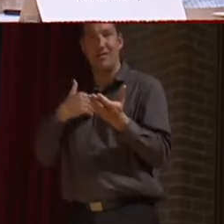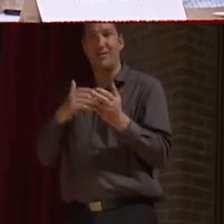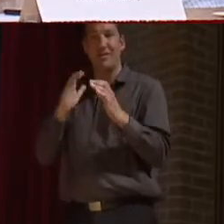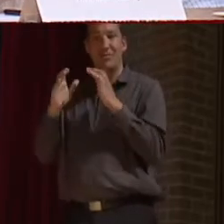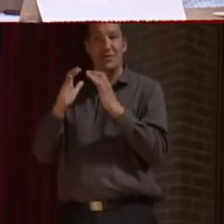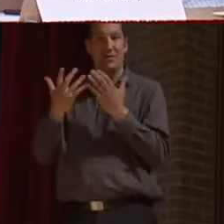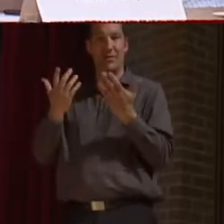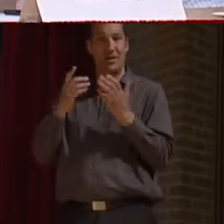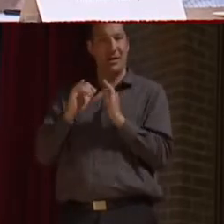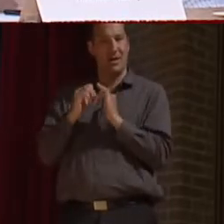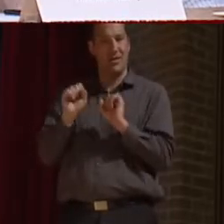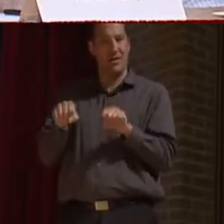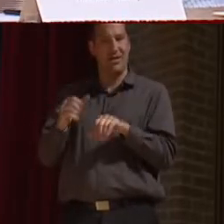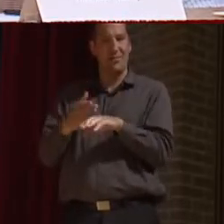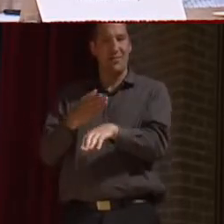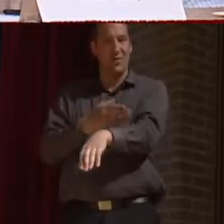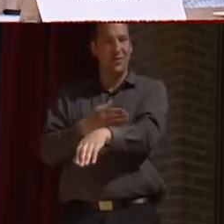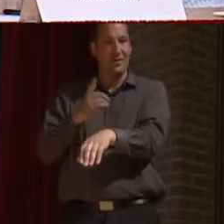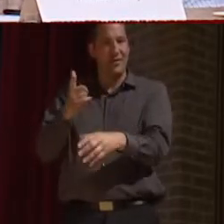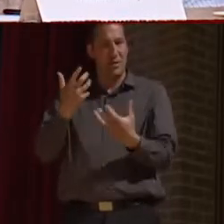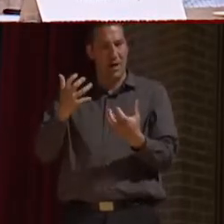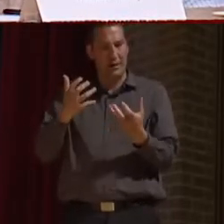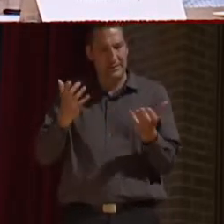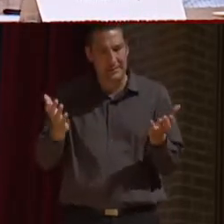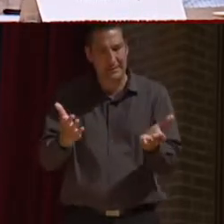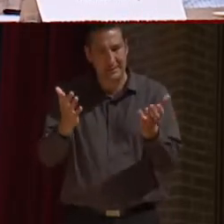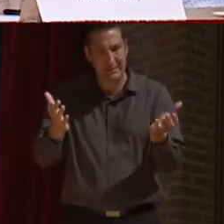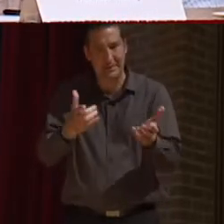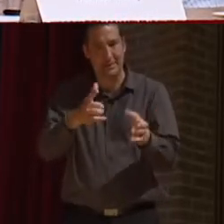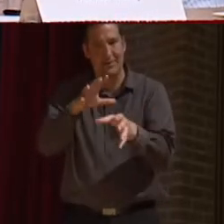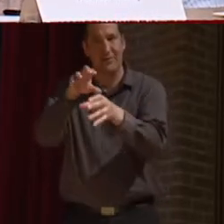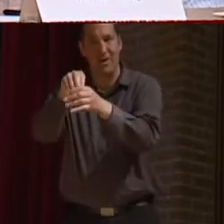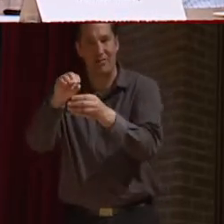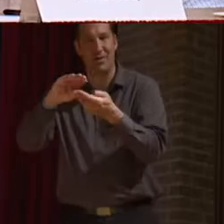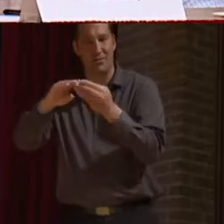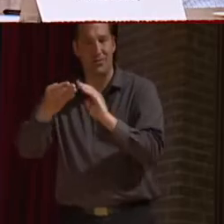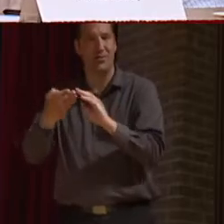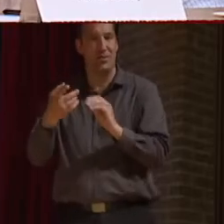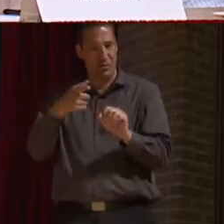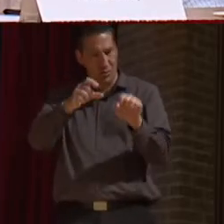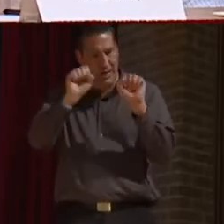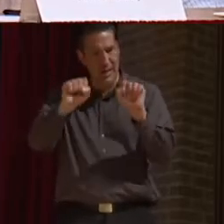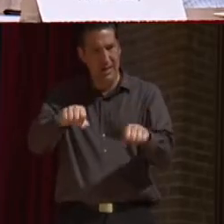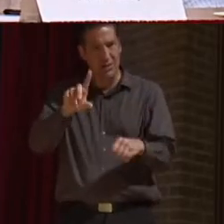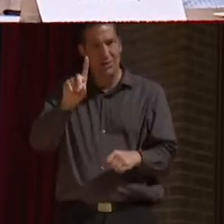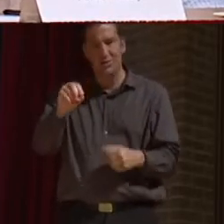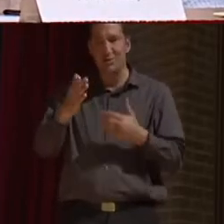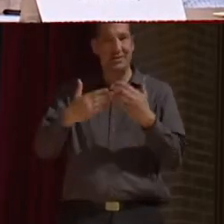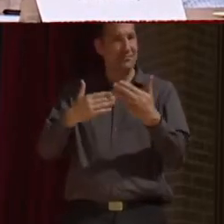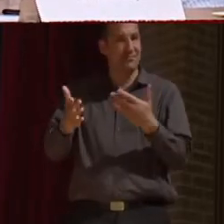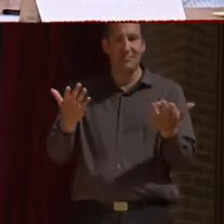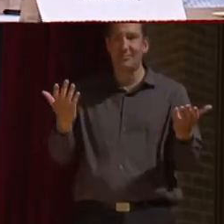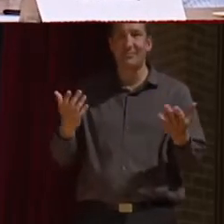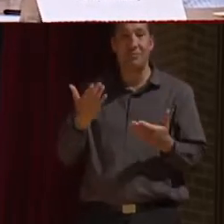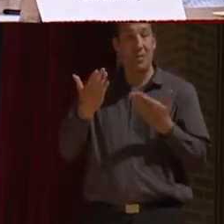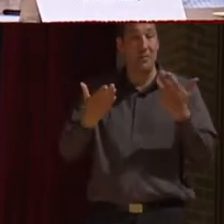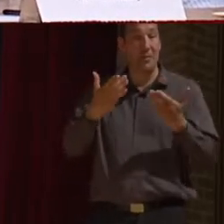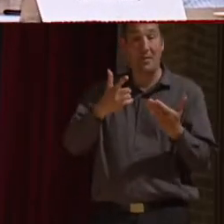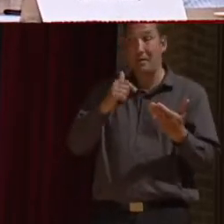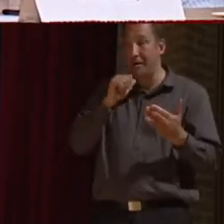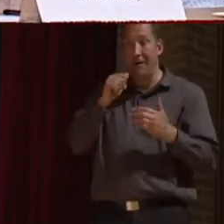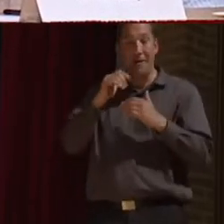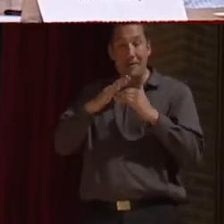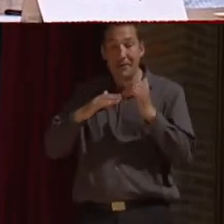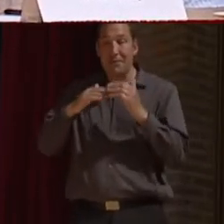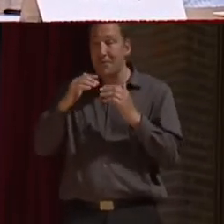so that they're not an anomaly, I guess. That it's like, okay, we can do this. It might not be the easiest, and this is what we're going to need to put in